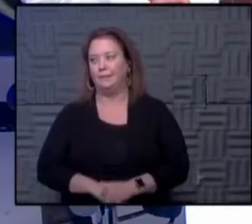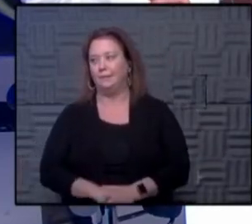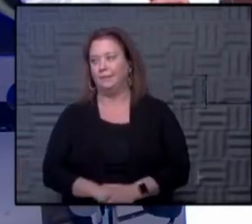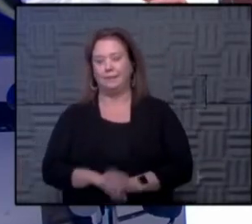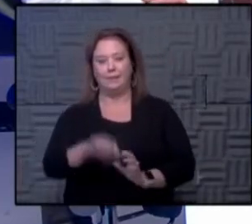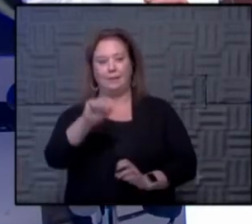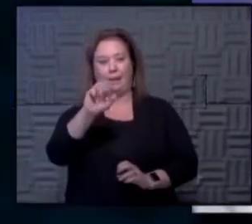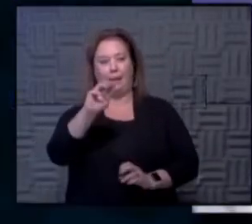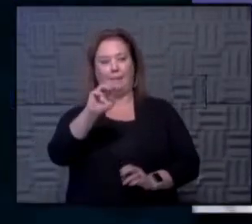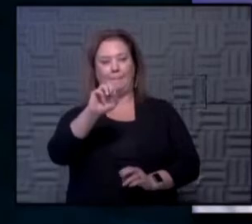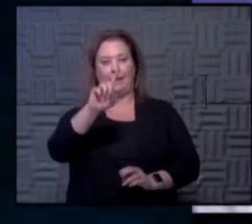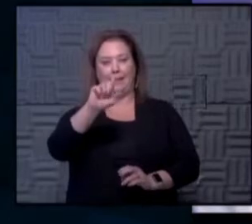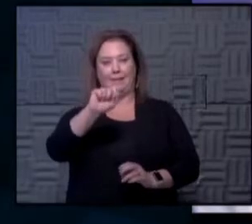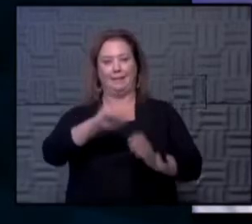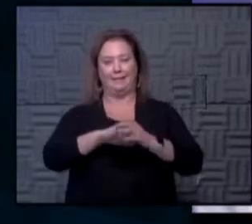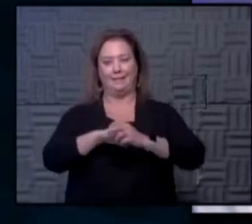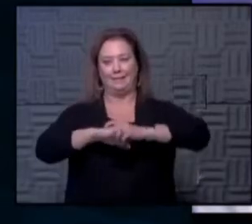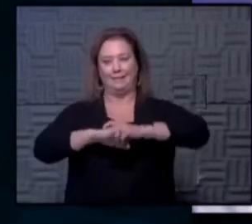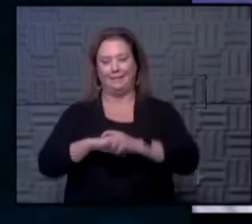Amanda?